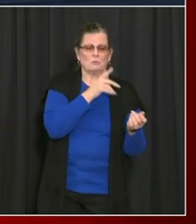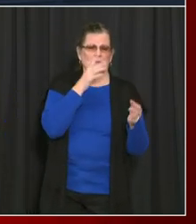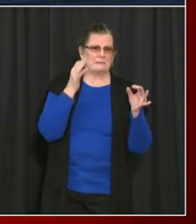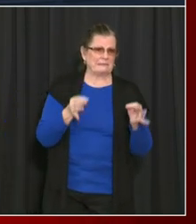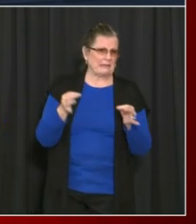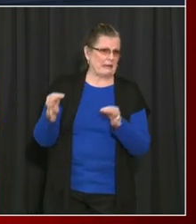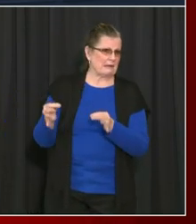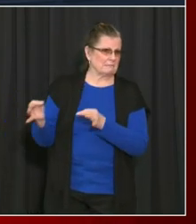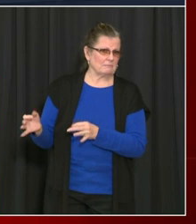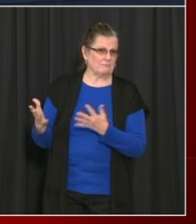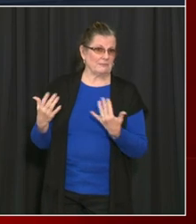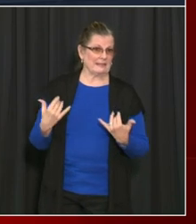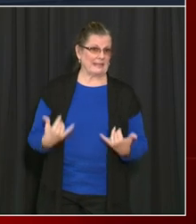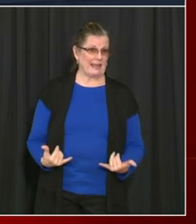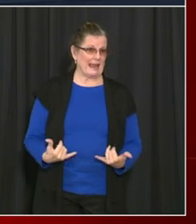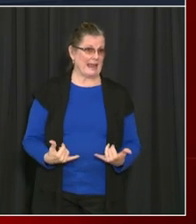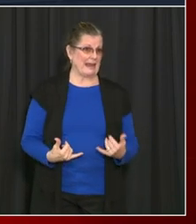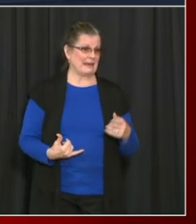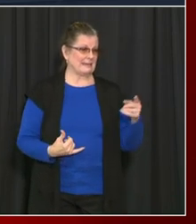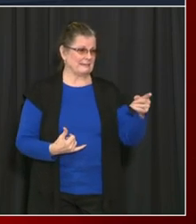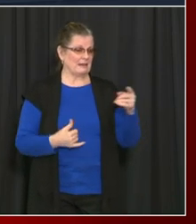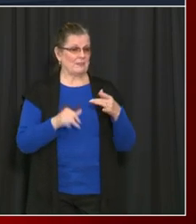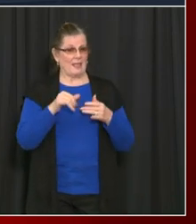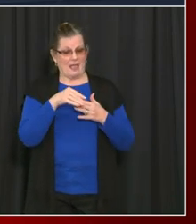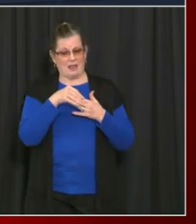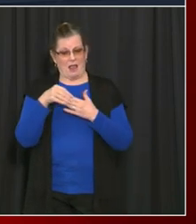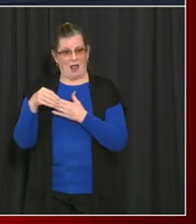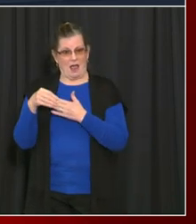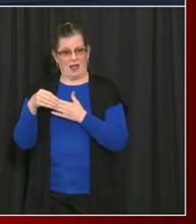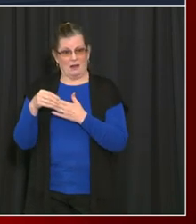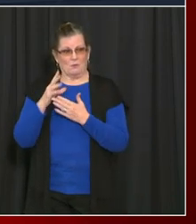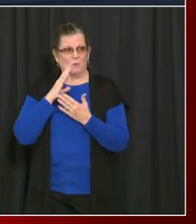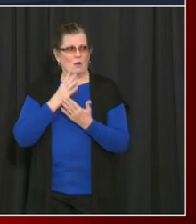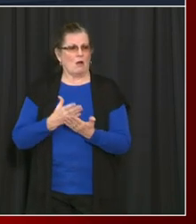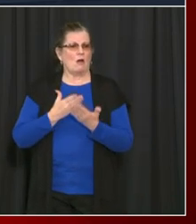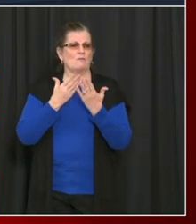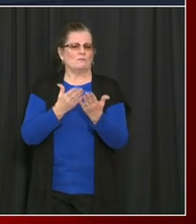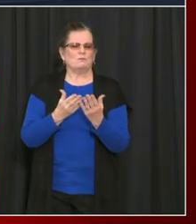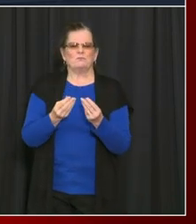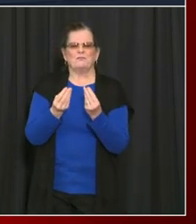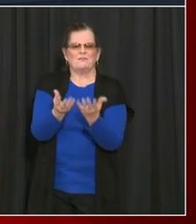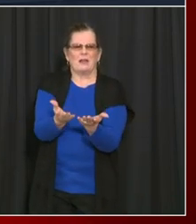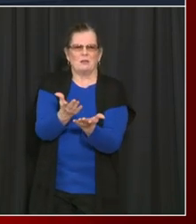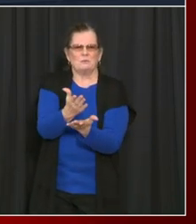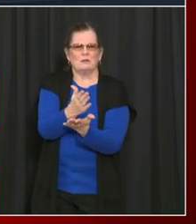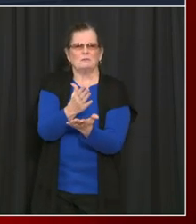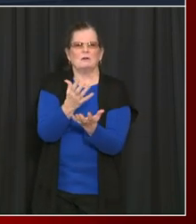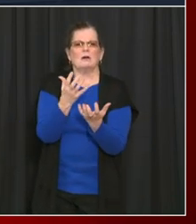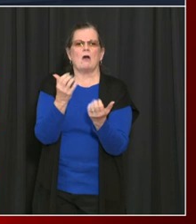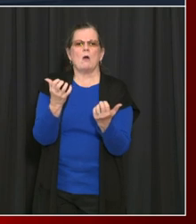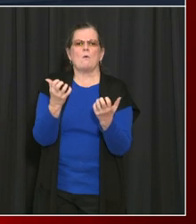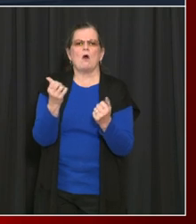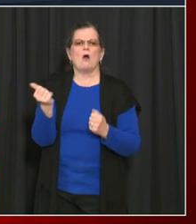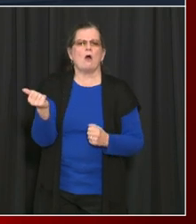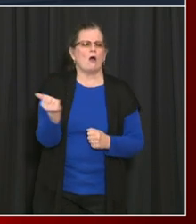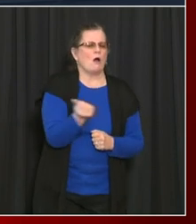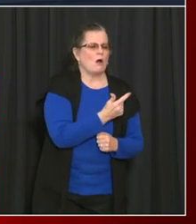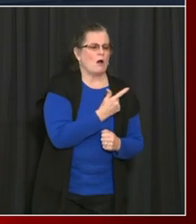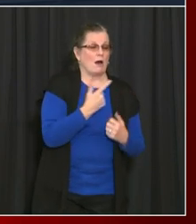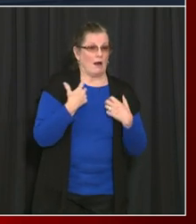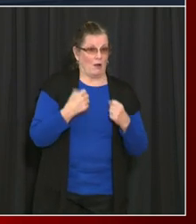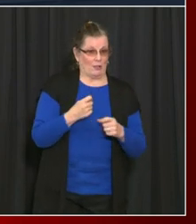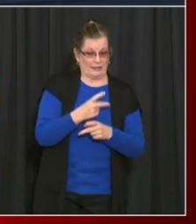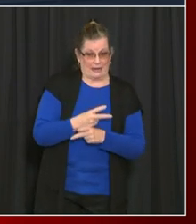we provide suggests to, for example, the dental healthcare provider to take into consideration the amounts of personal